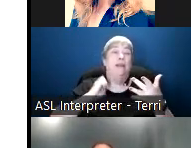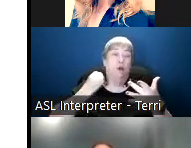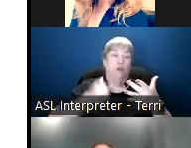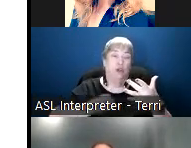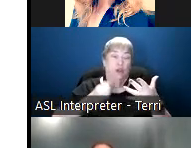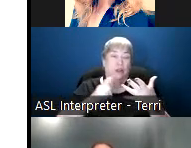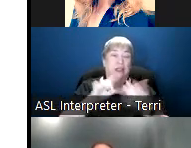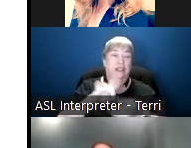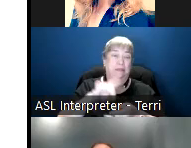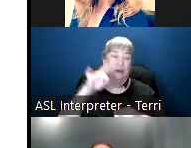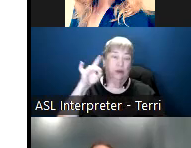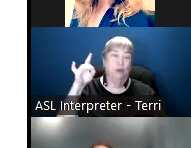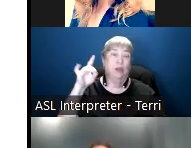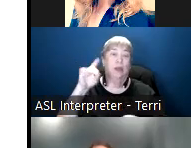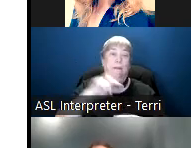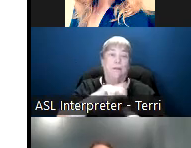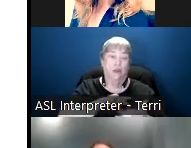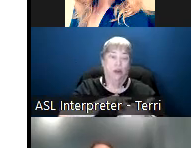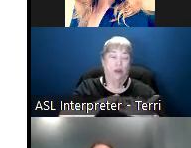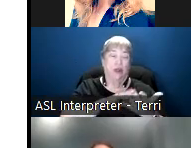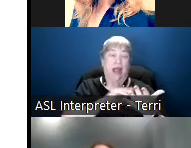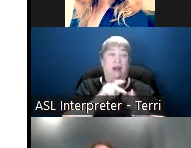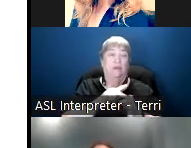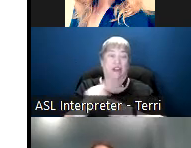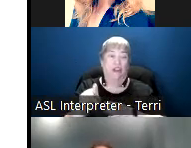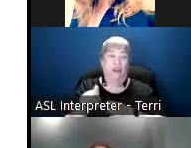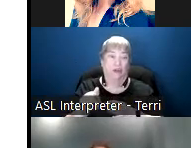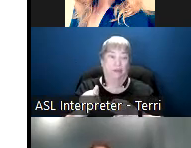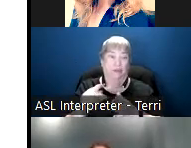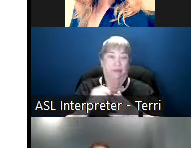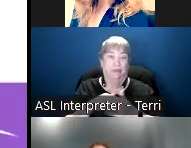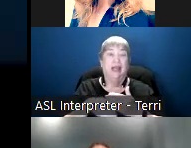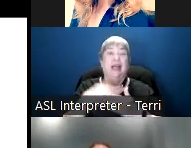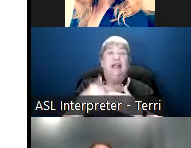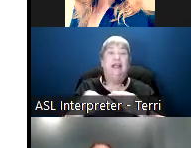spiritual, personal, and professional. Next slide.